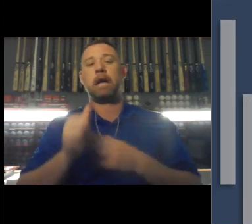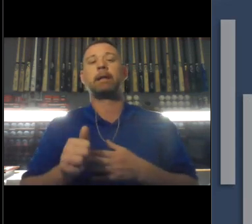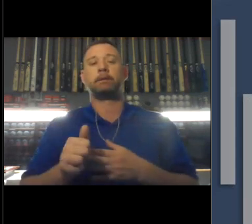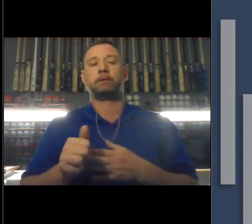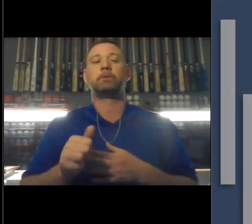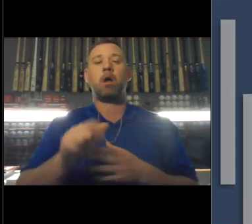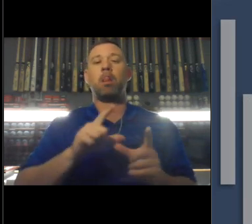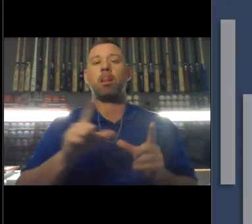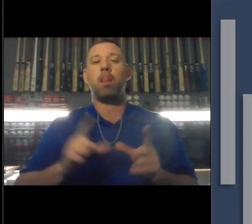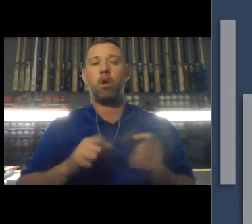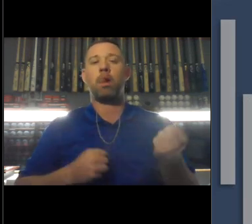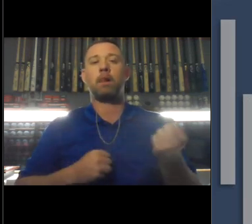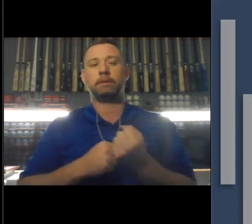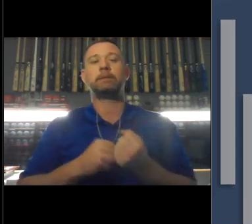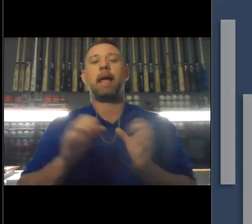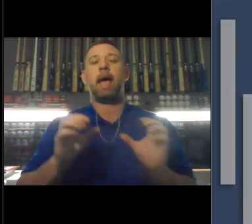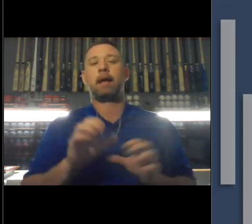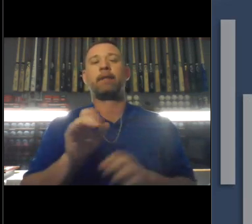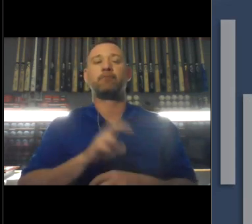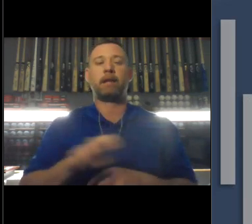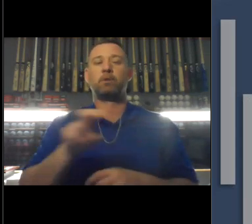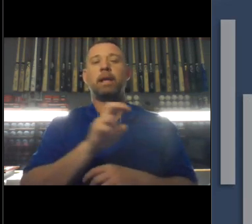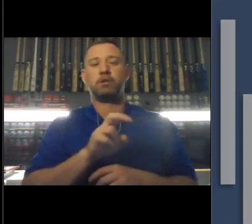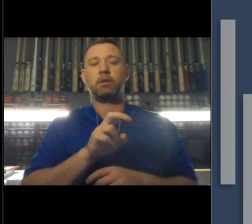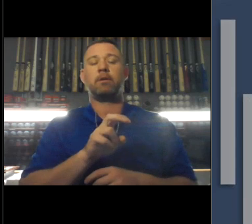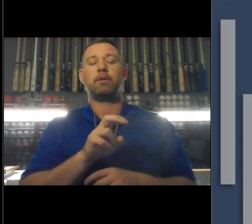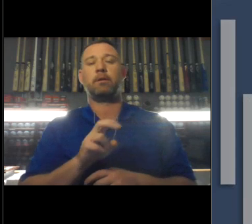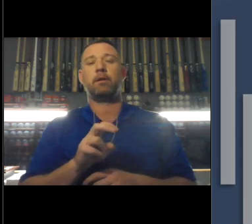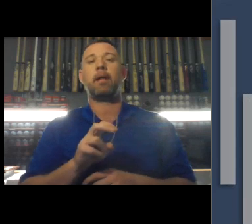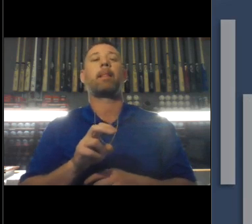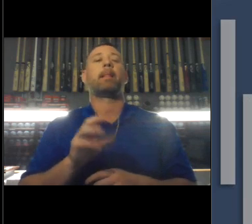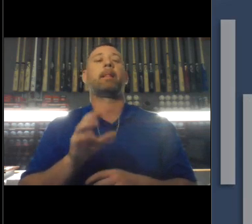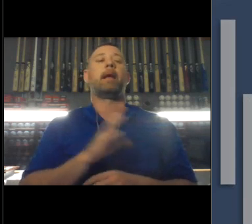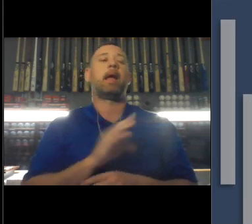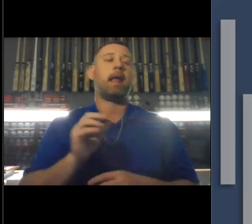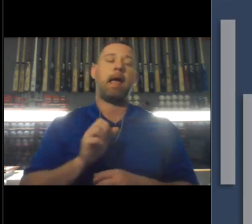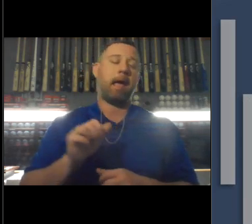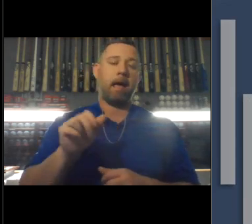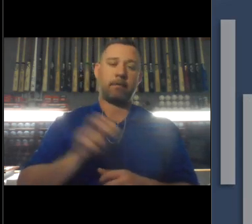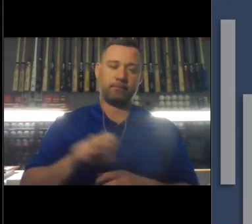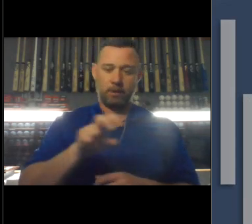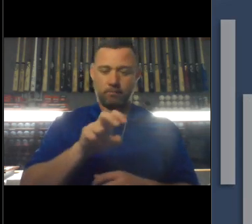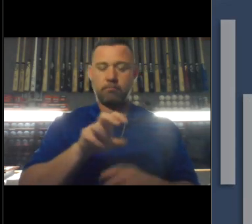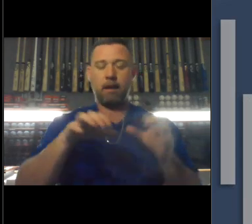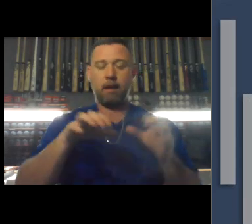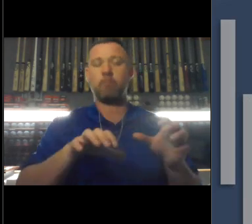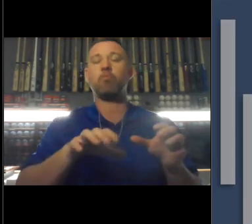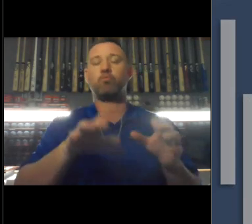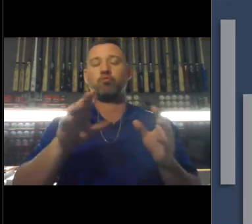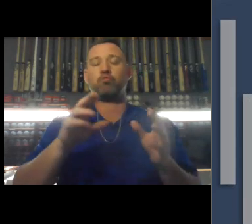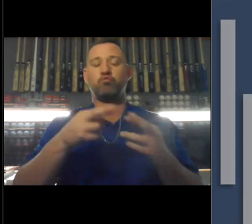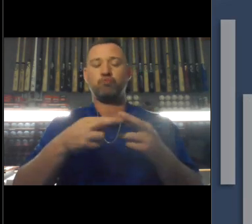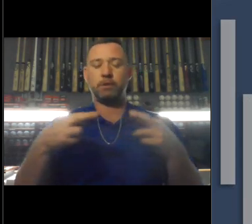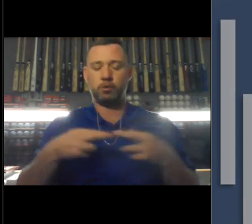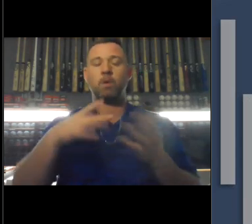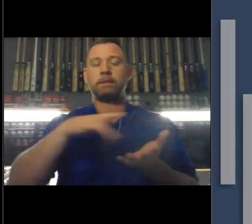Assistance Active Transportation Program page, and the Active Transportation Resource Center is having